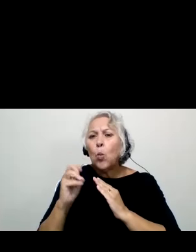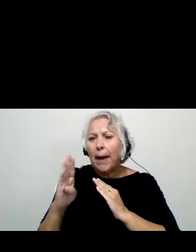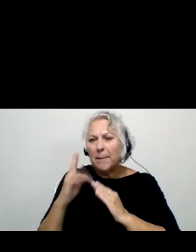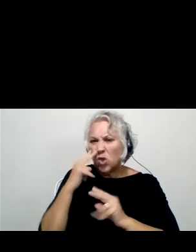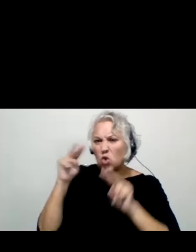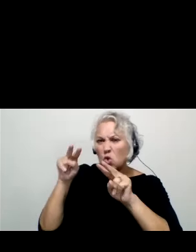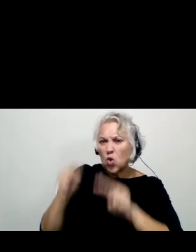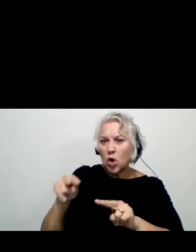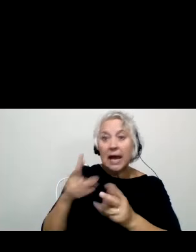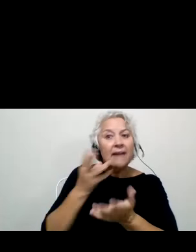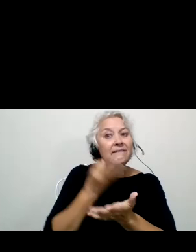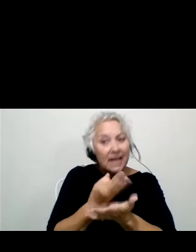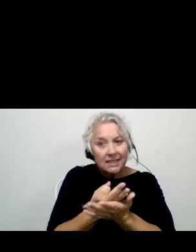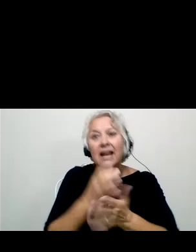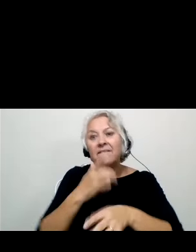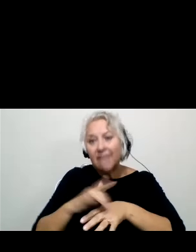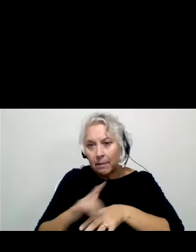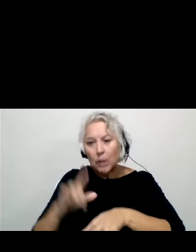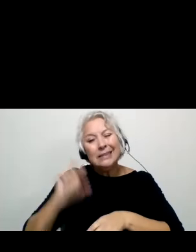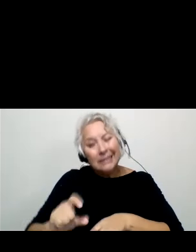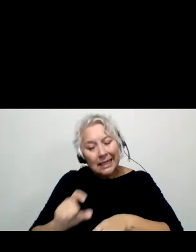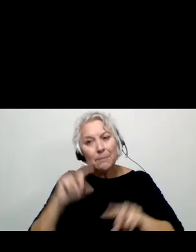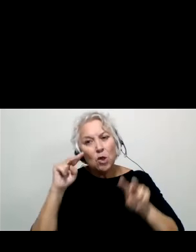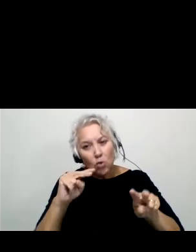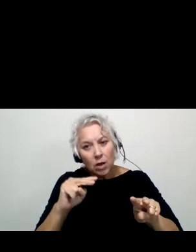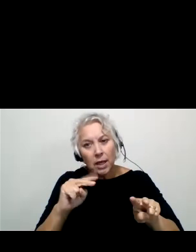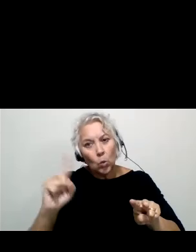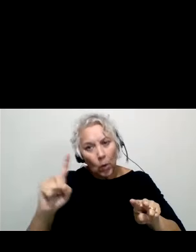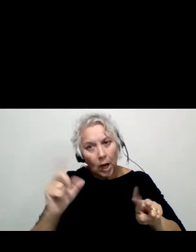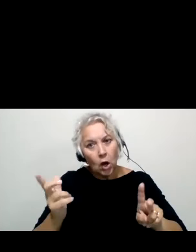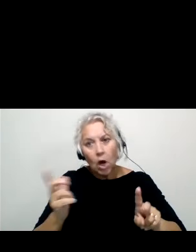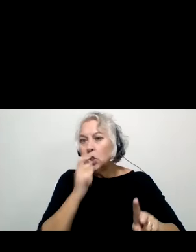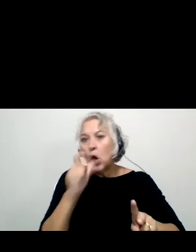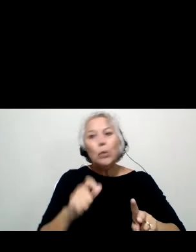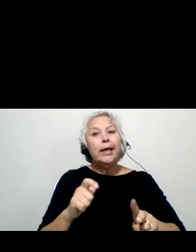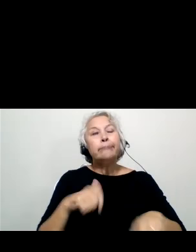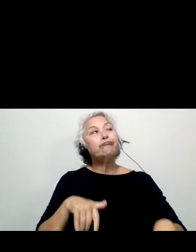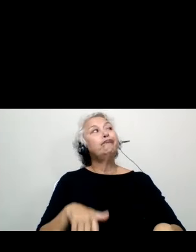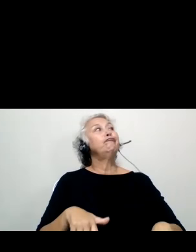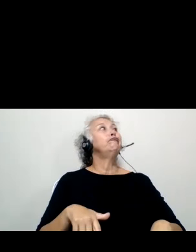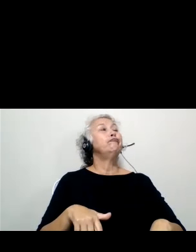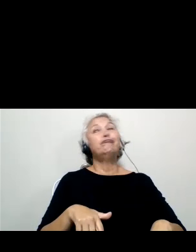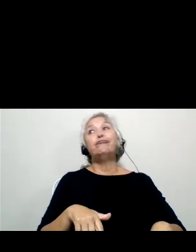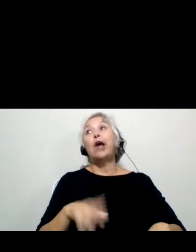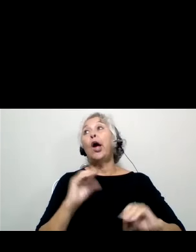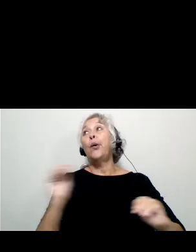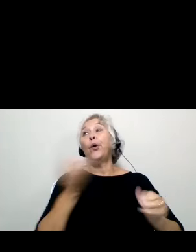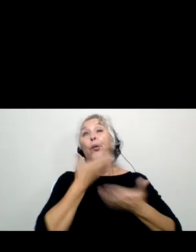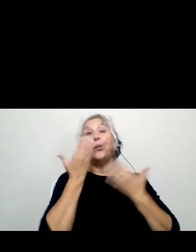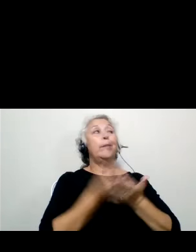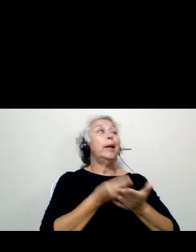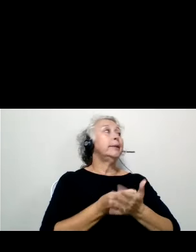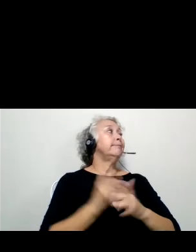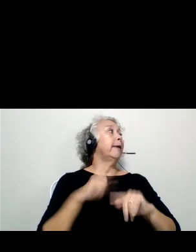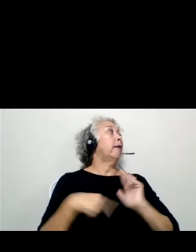funding is available. We just need to be looking for it as teachers, and we don't need to just sit and say, there's no funding, there's no way I can